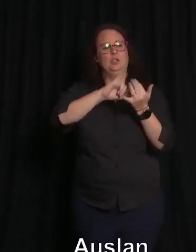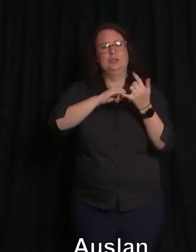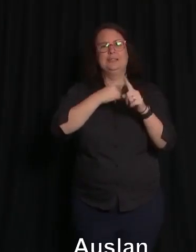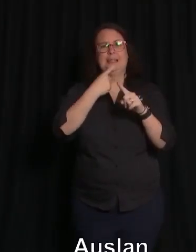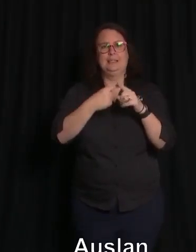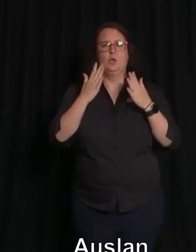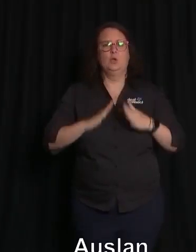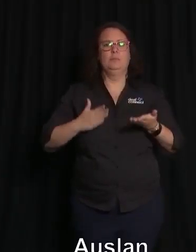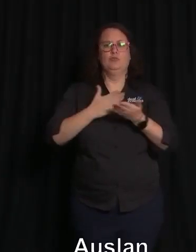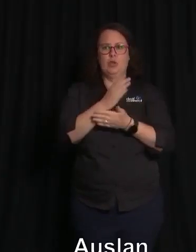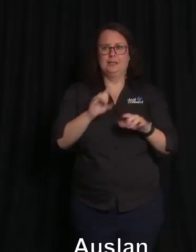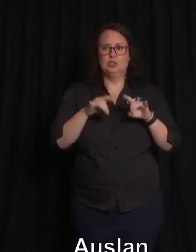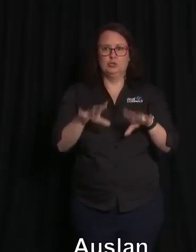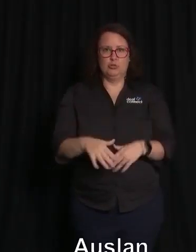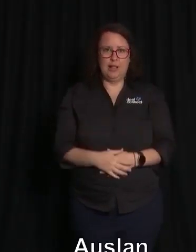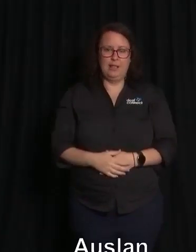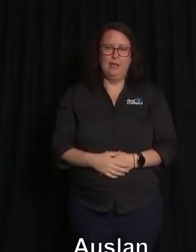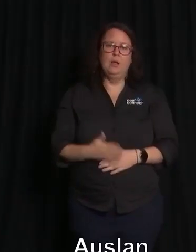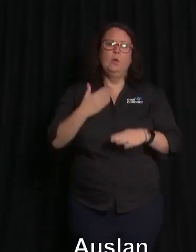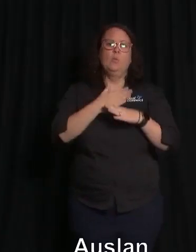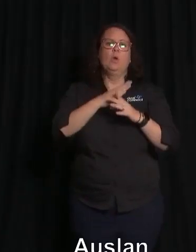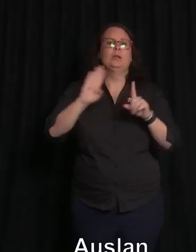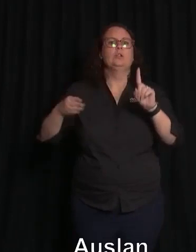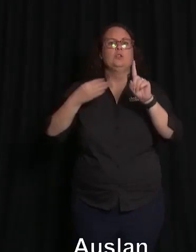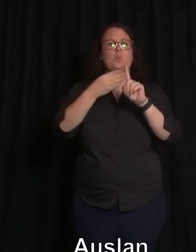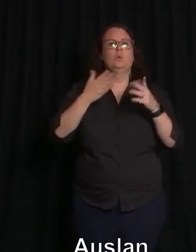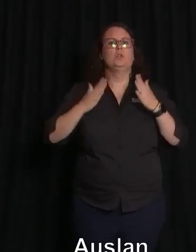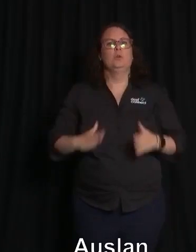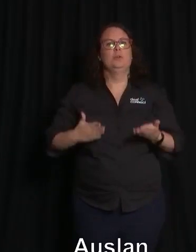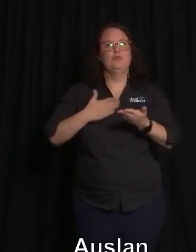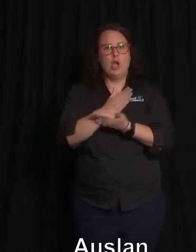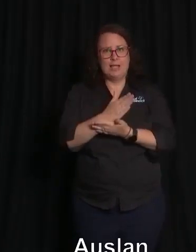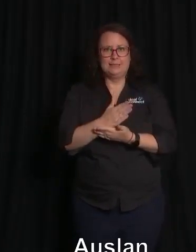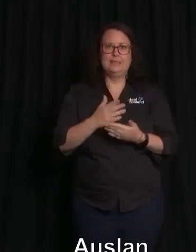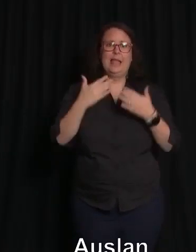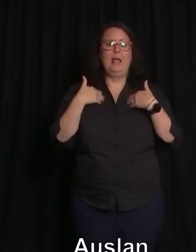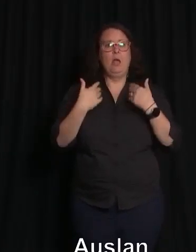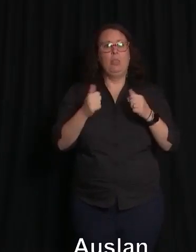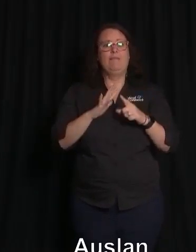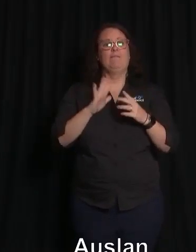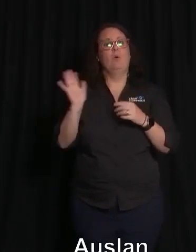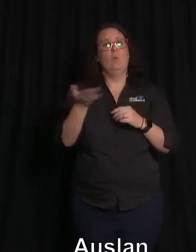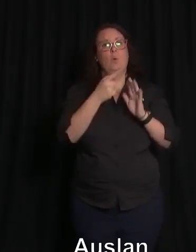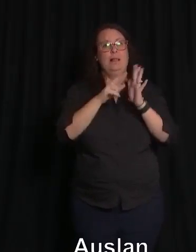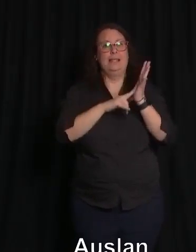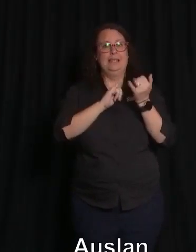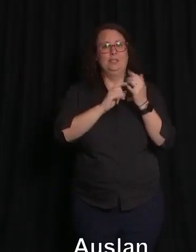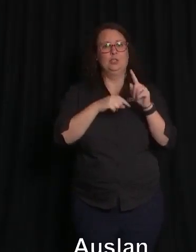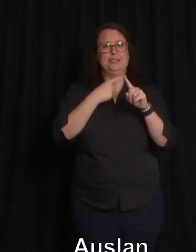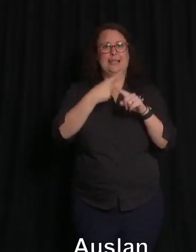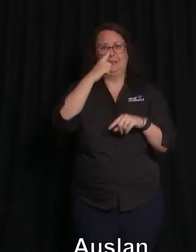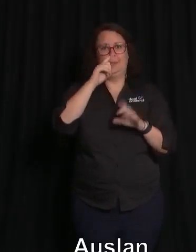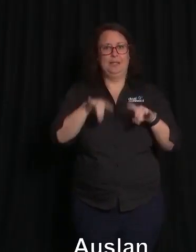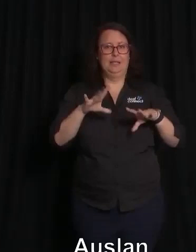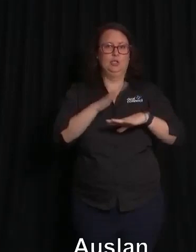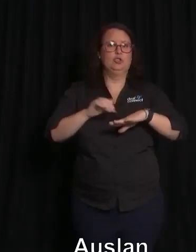national organisation working towards the human rights and health of all intersex people in Australia, but is also a published author and